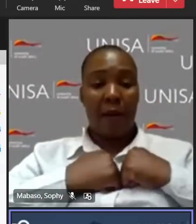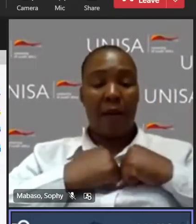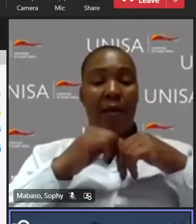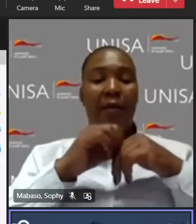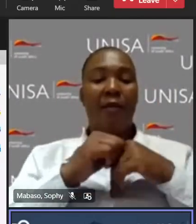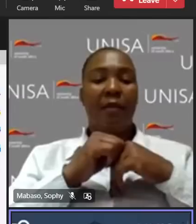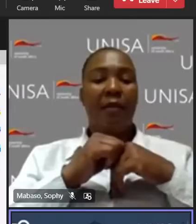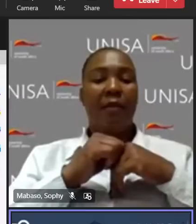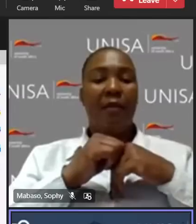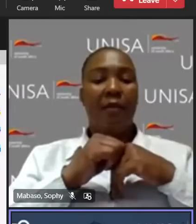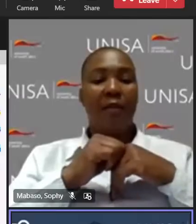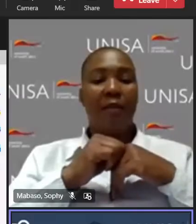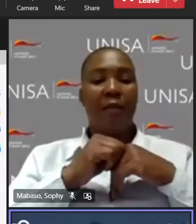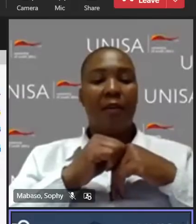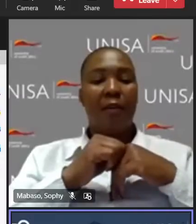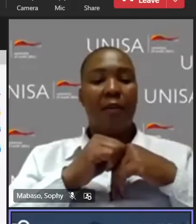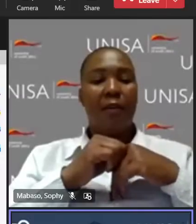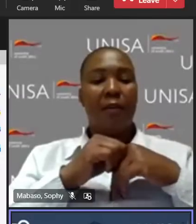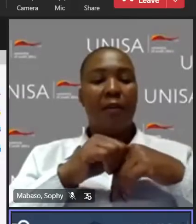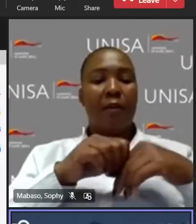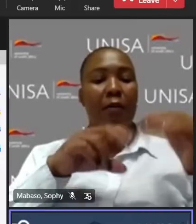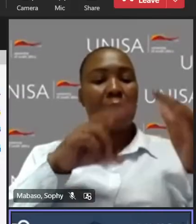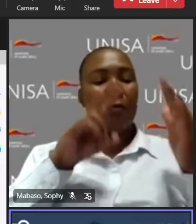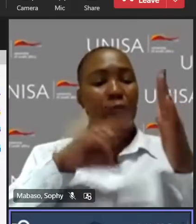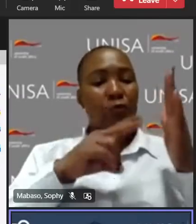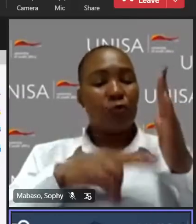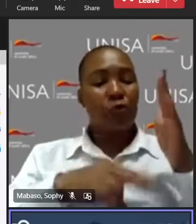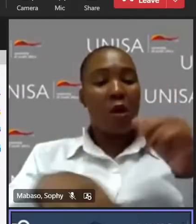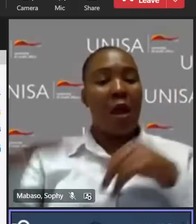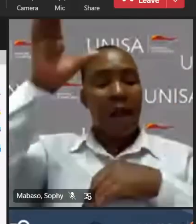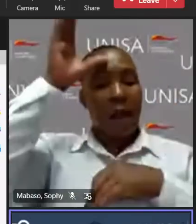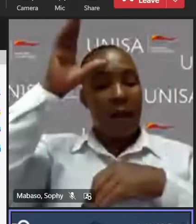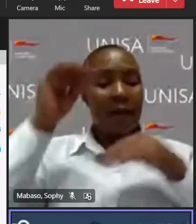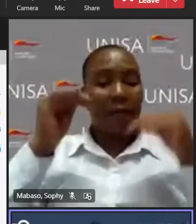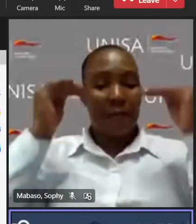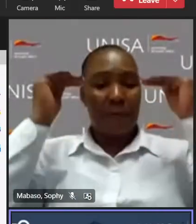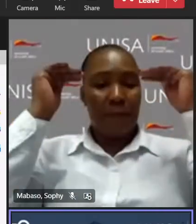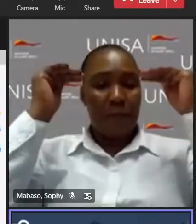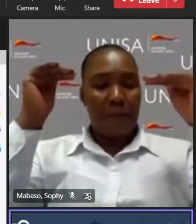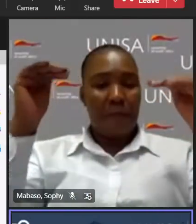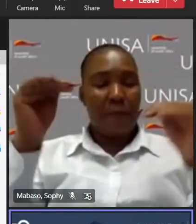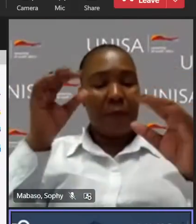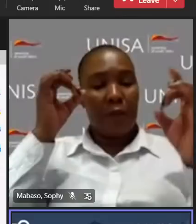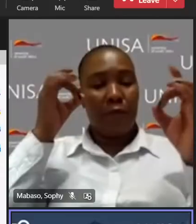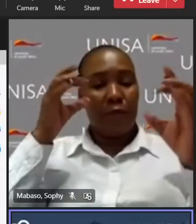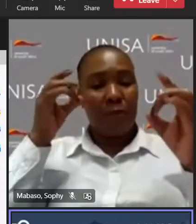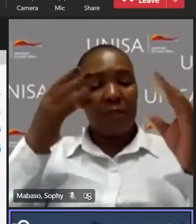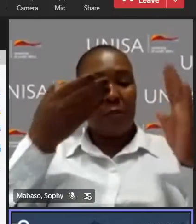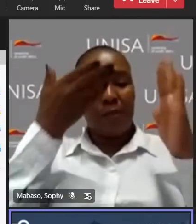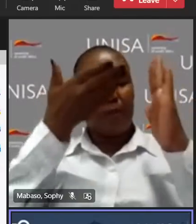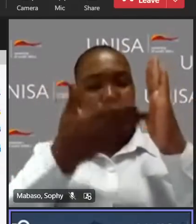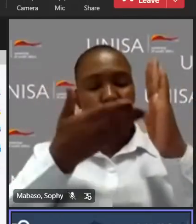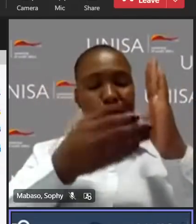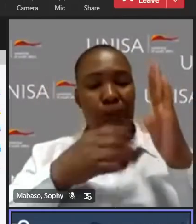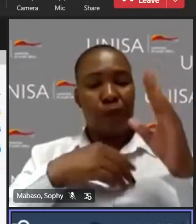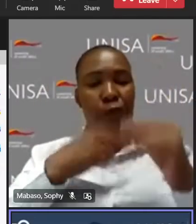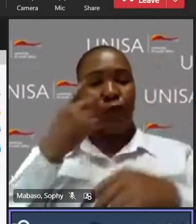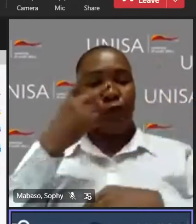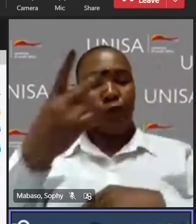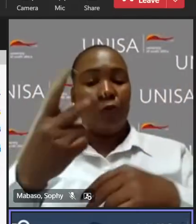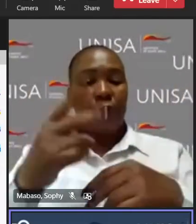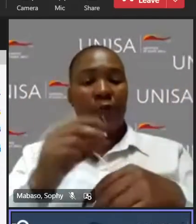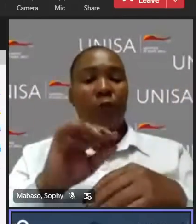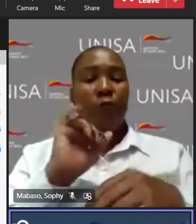you can view your academic record. In this, it will show all the qualifications that you've previously